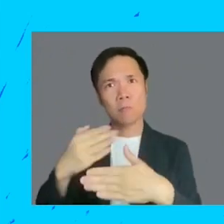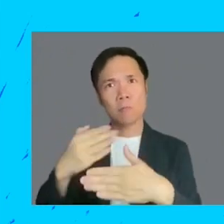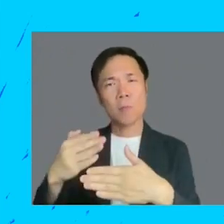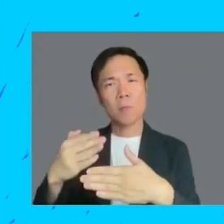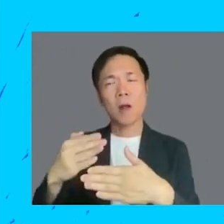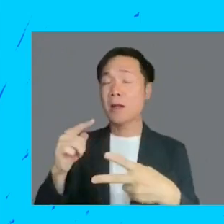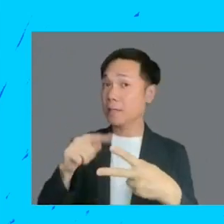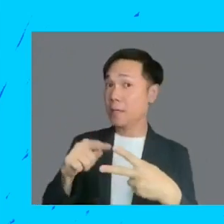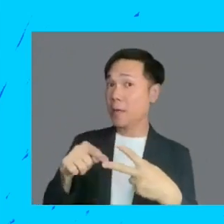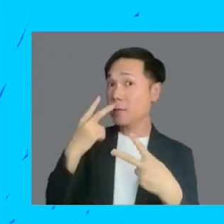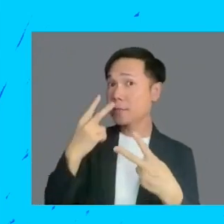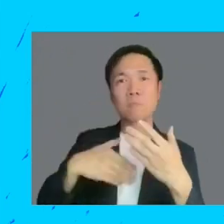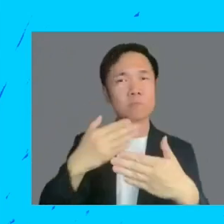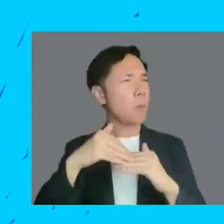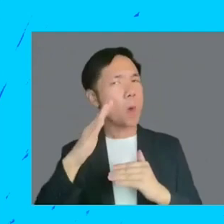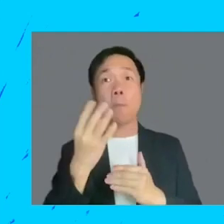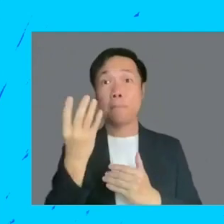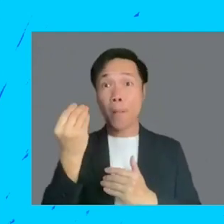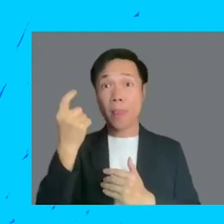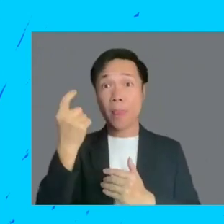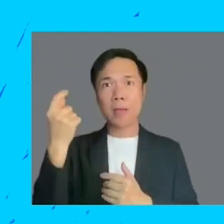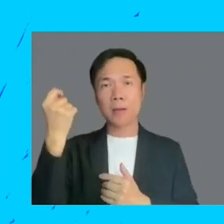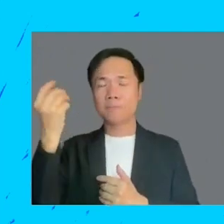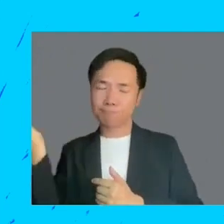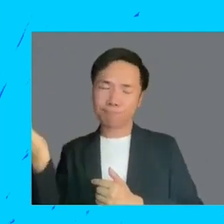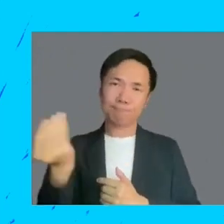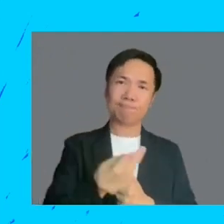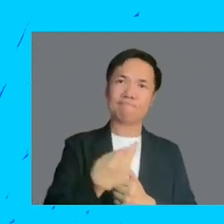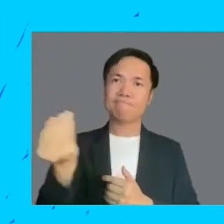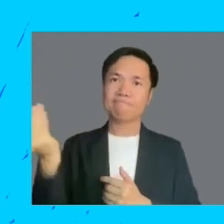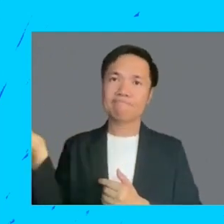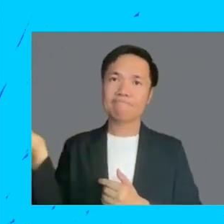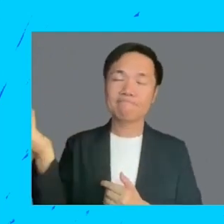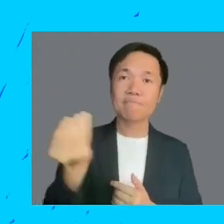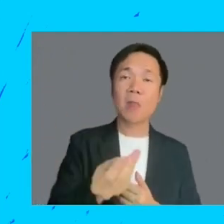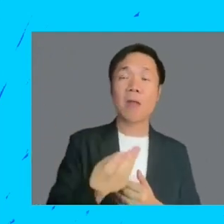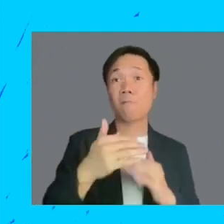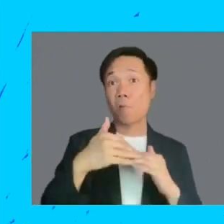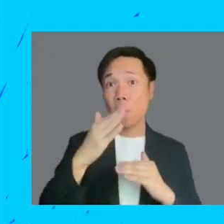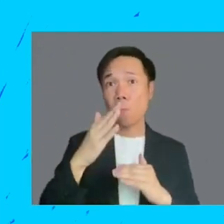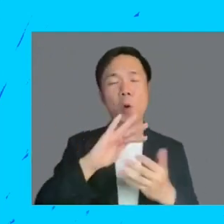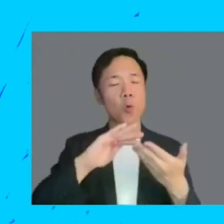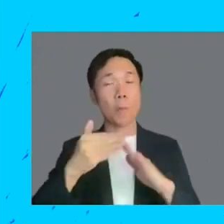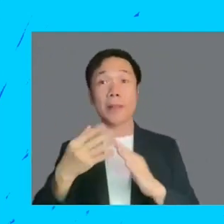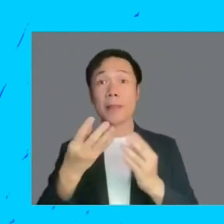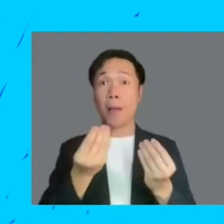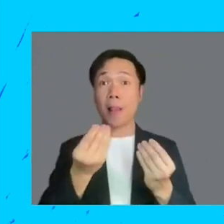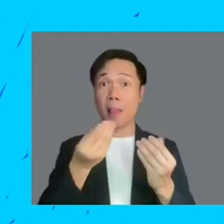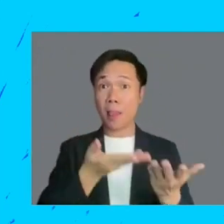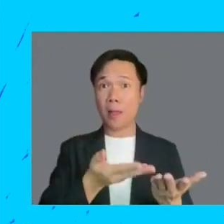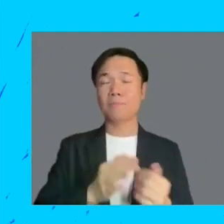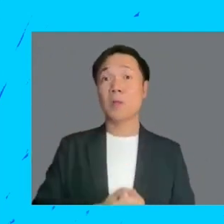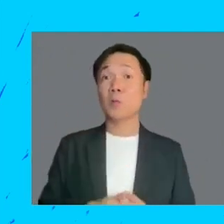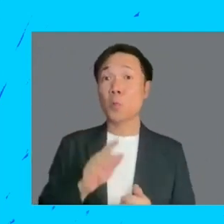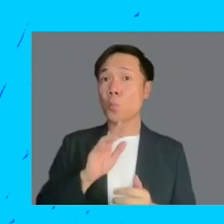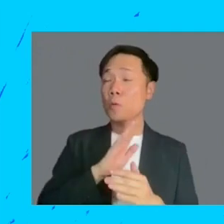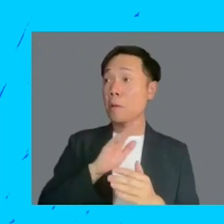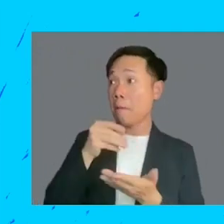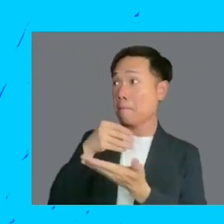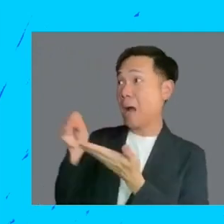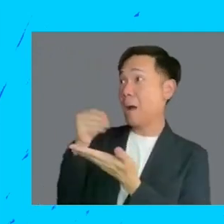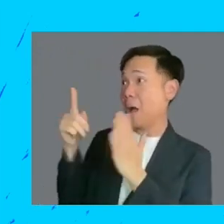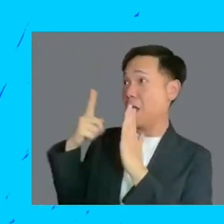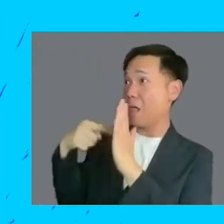allow national cash transfer participants to enroll in the Community Health Fund with a premium fee waiver.